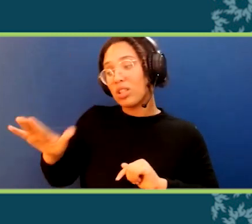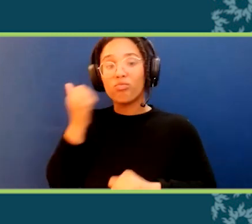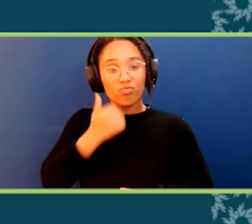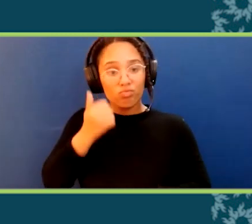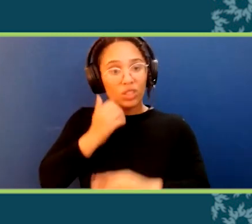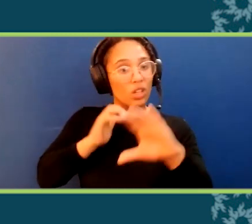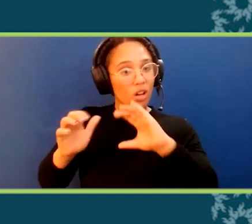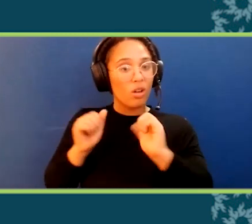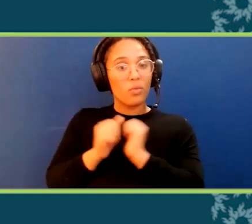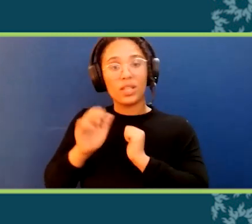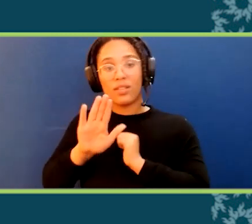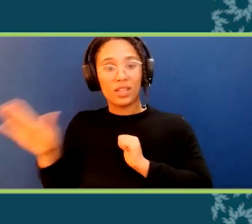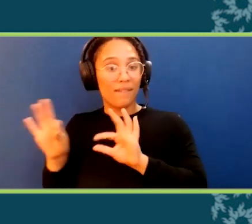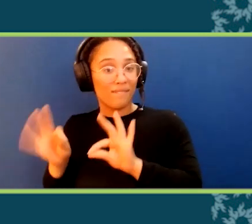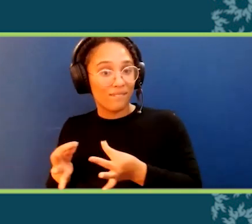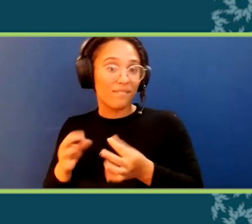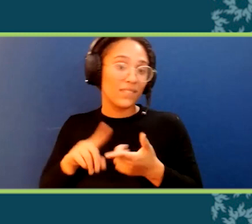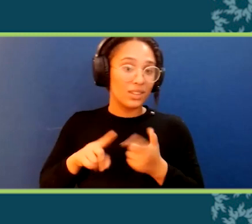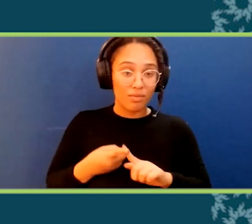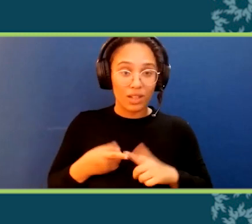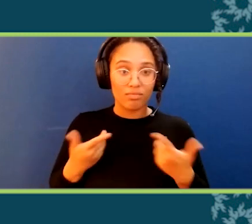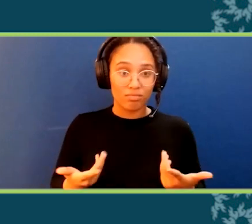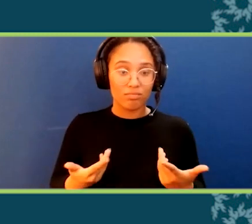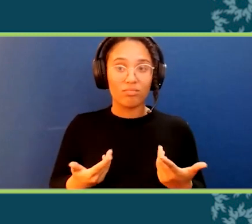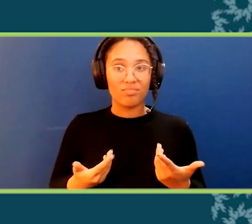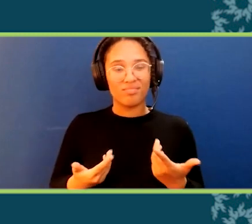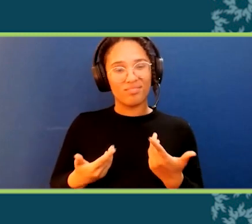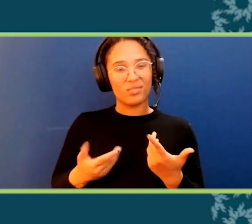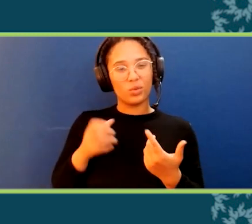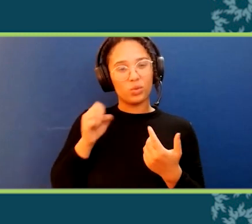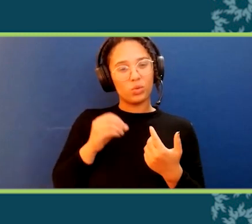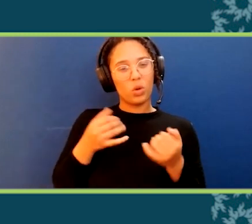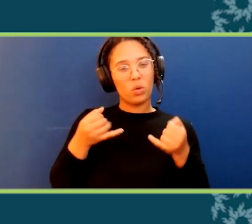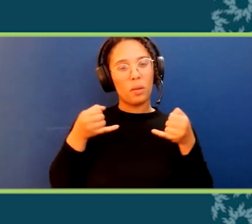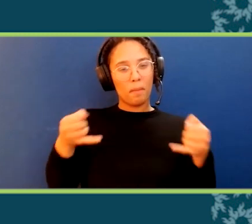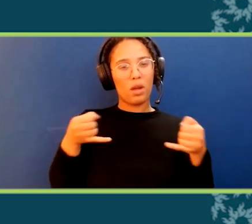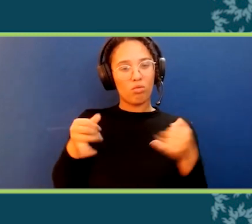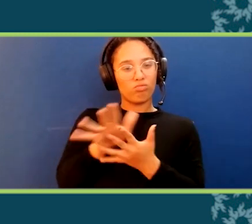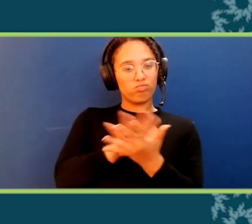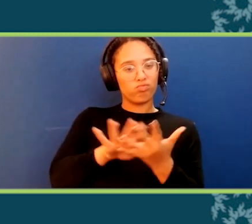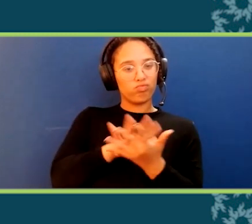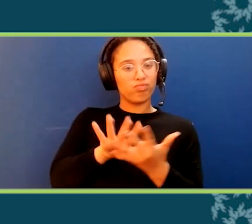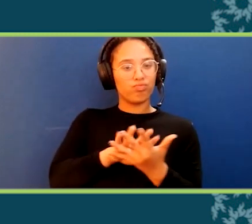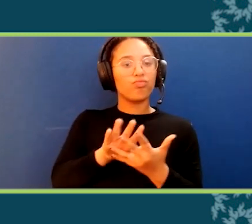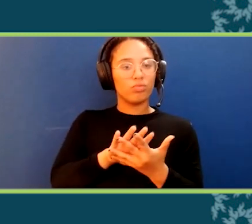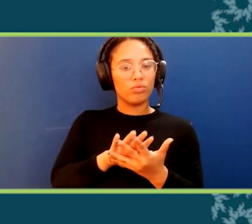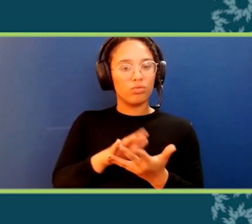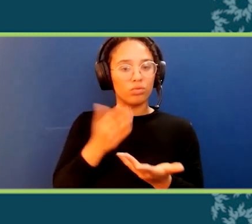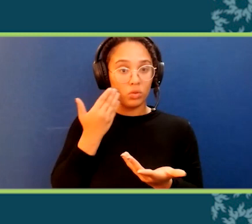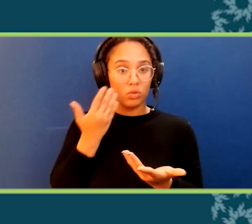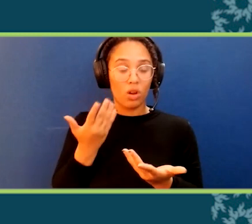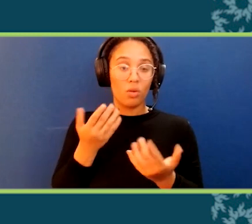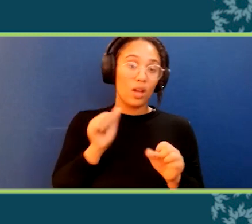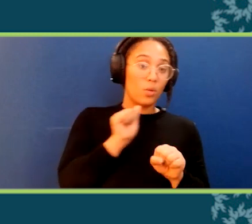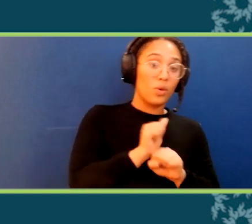and friends. So the lines have really blurred as it relates to this is work me and